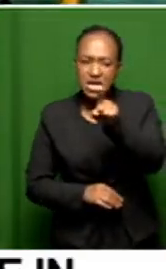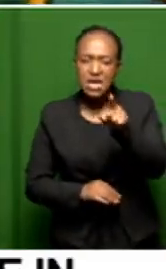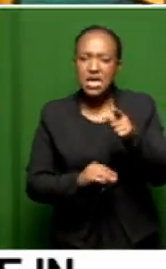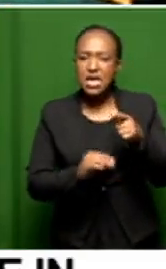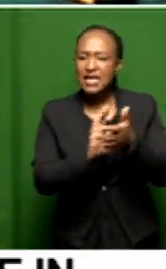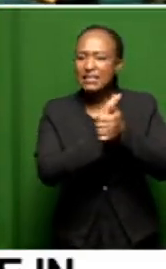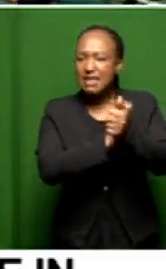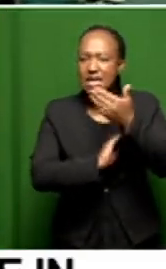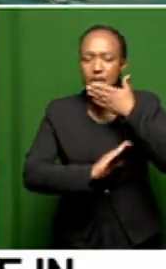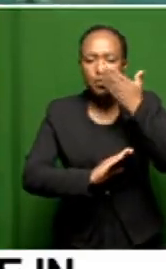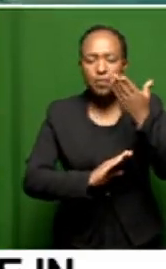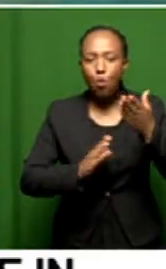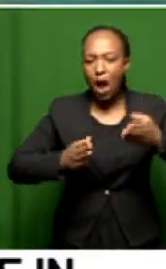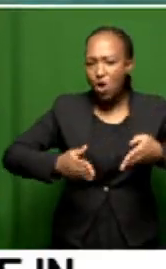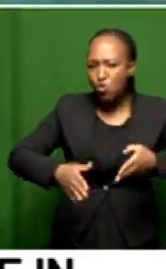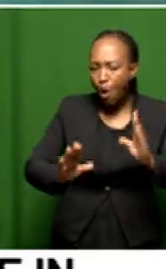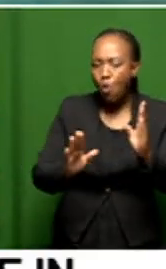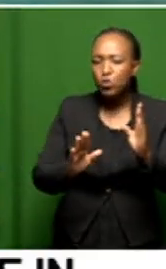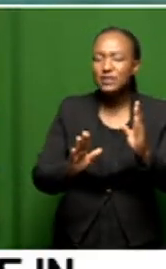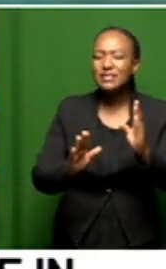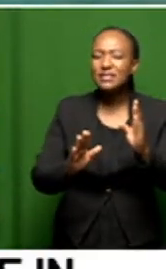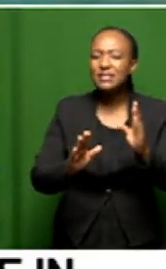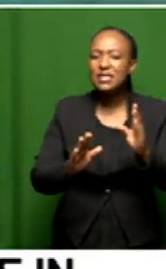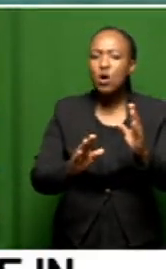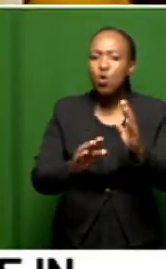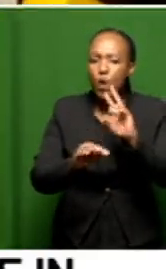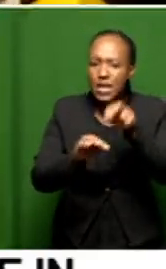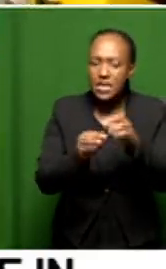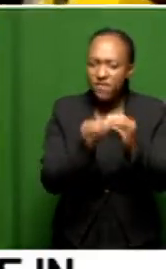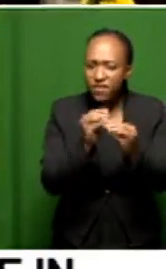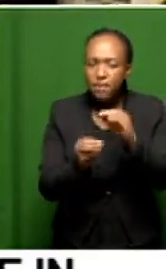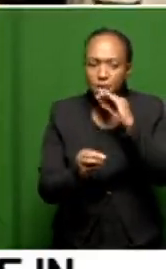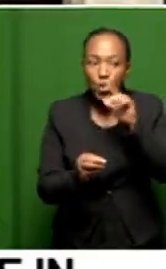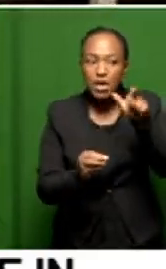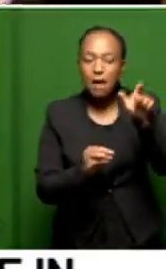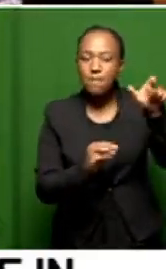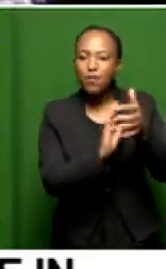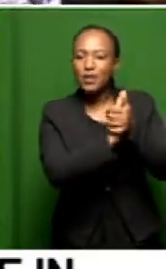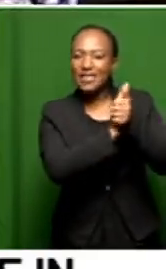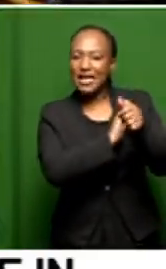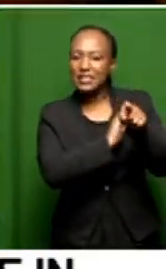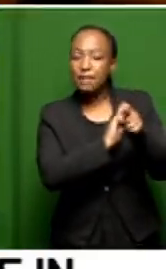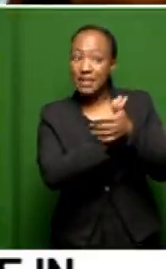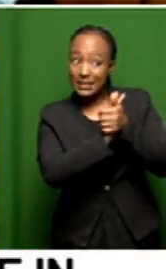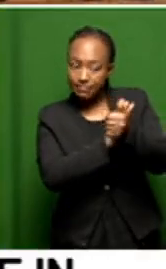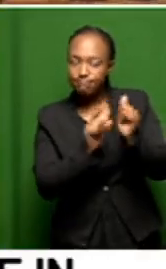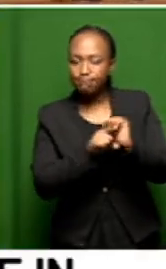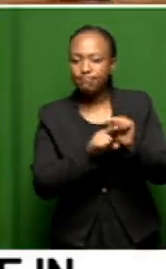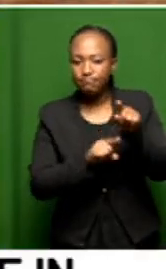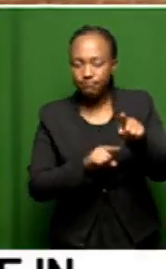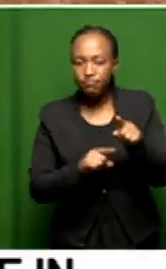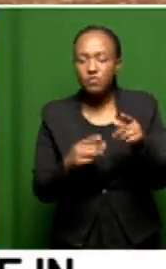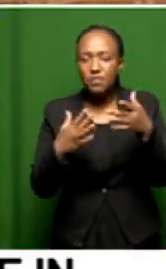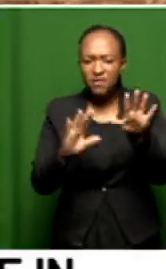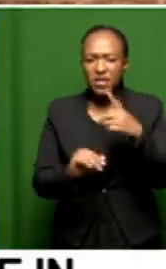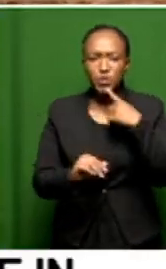and the same roads that have potholes would require artisans, would require upskilling of people, that is then skills training. So then you take, as I said,